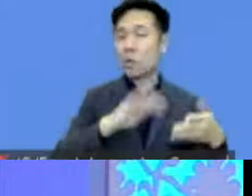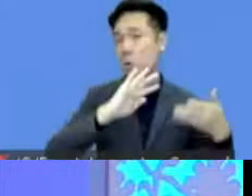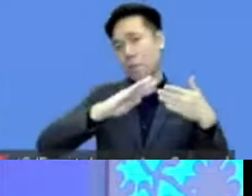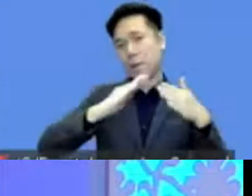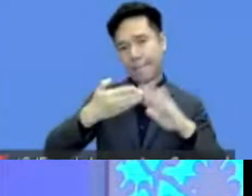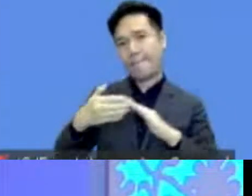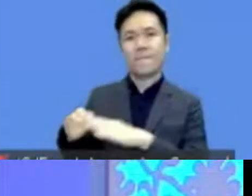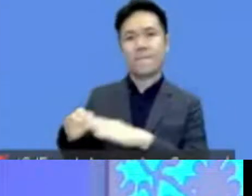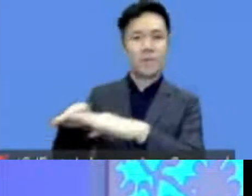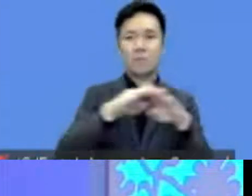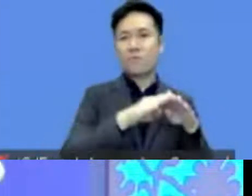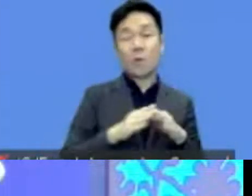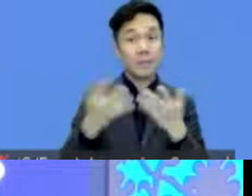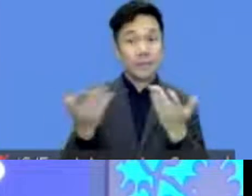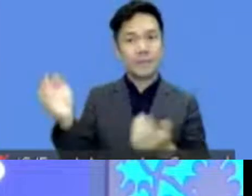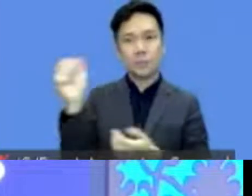region.